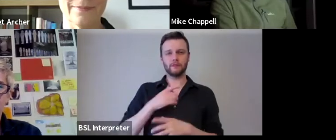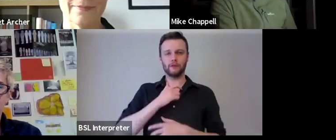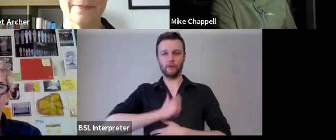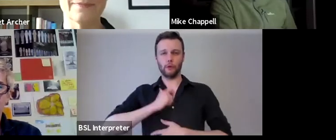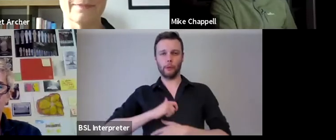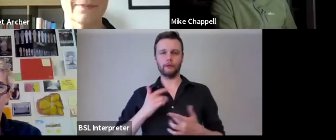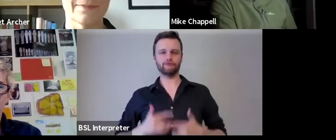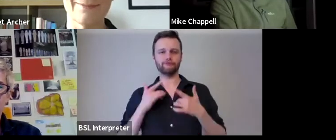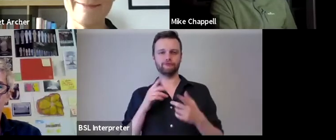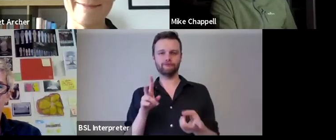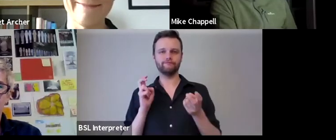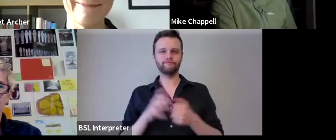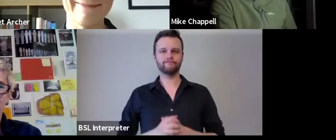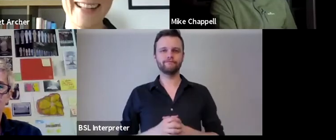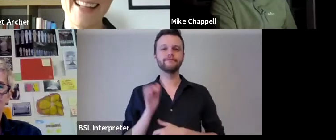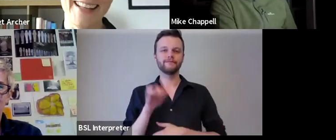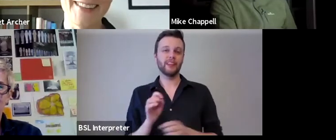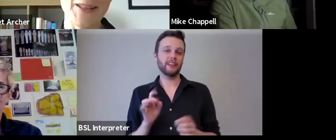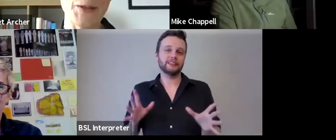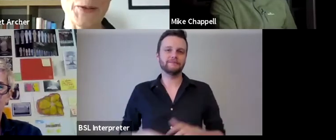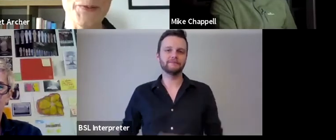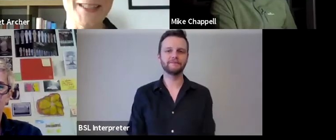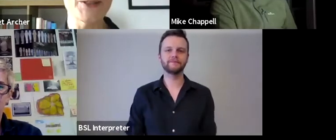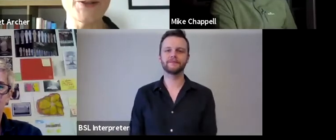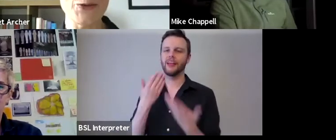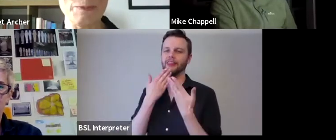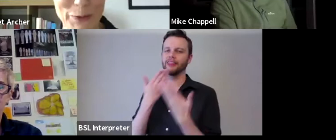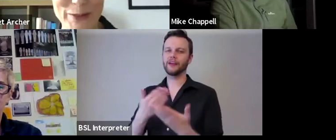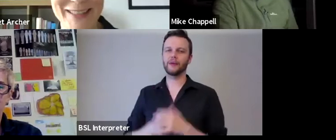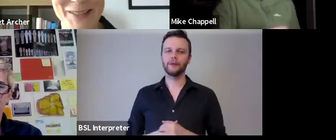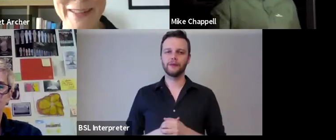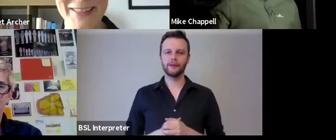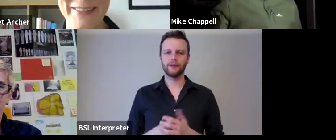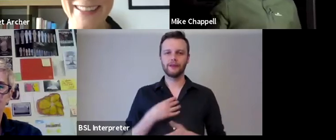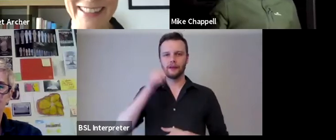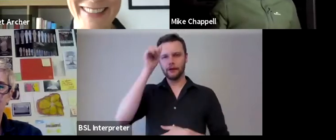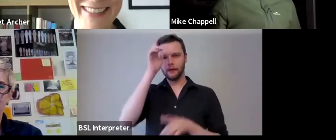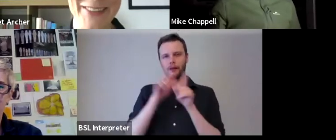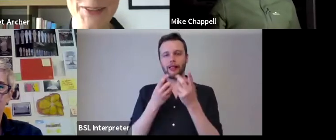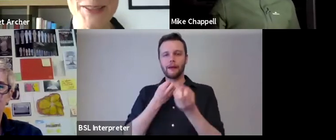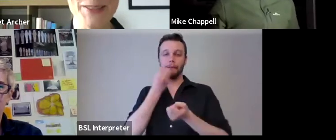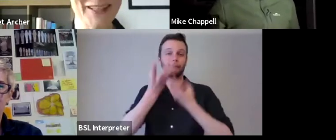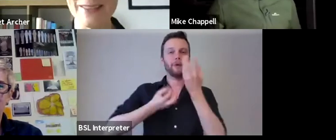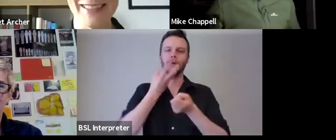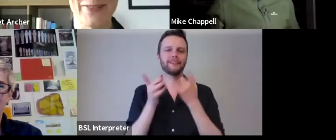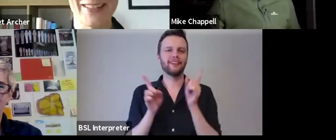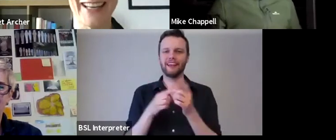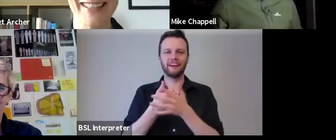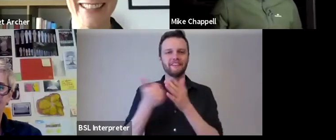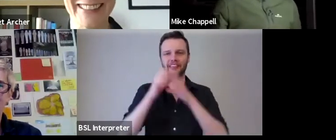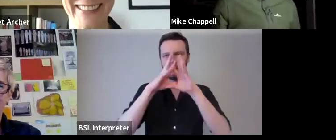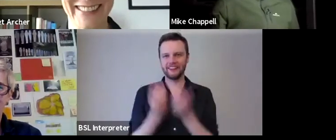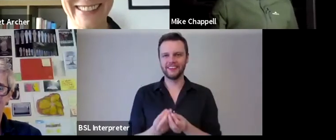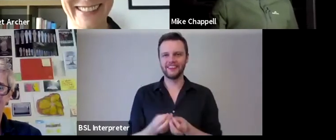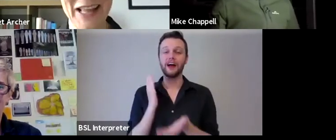cognition. Yeah, that's about it. Thank you. Did you know that you're a poet as well as everything else? Your use of language is very